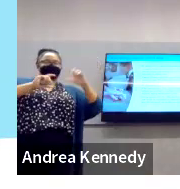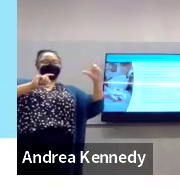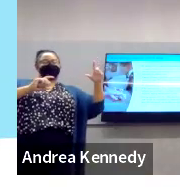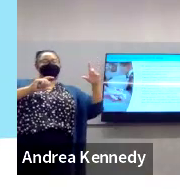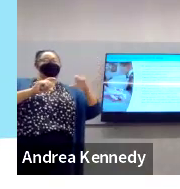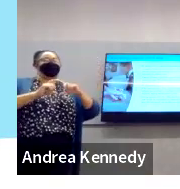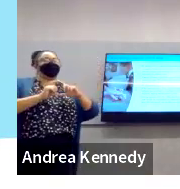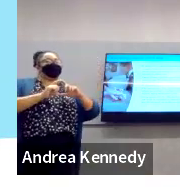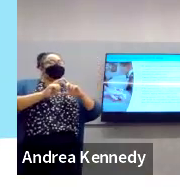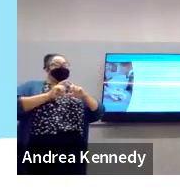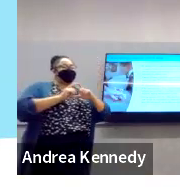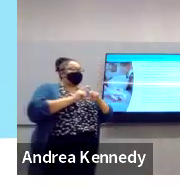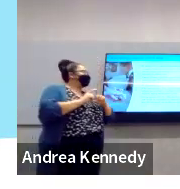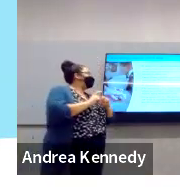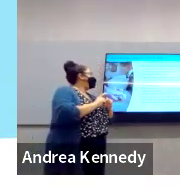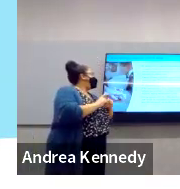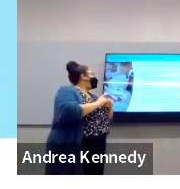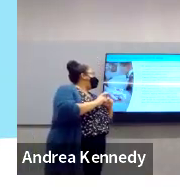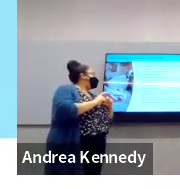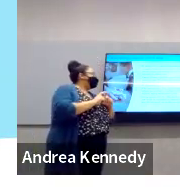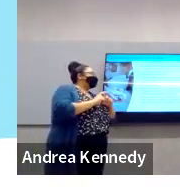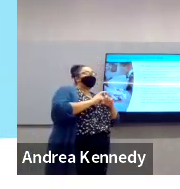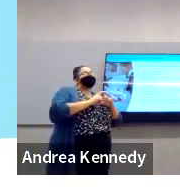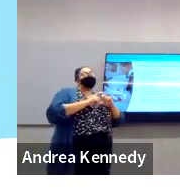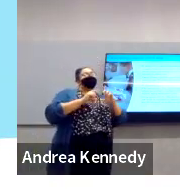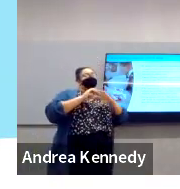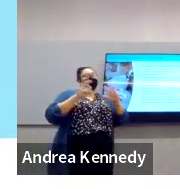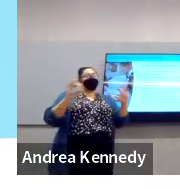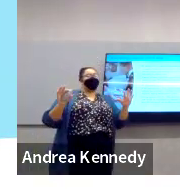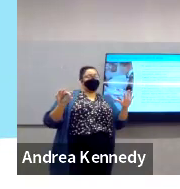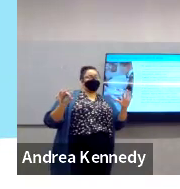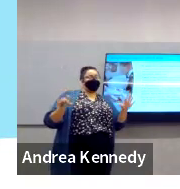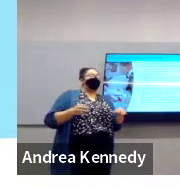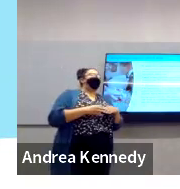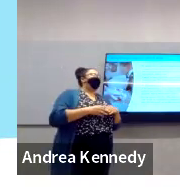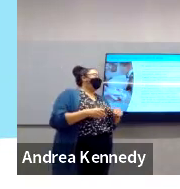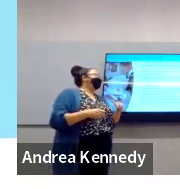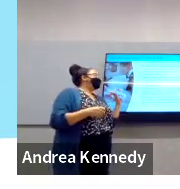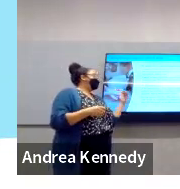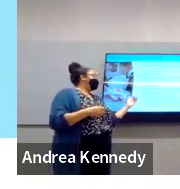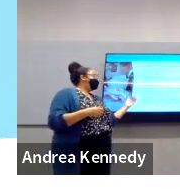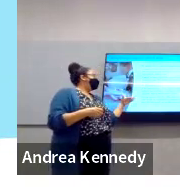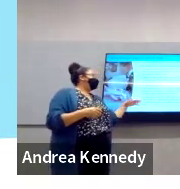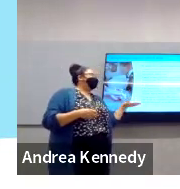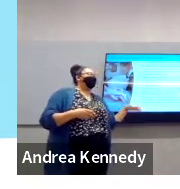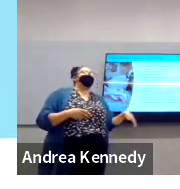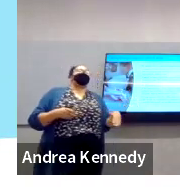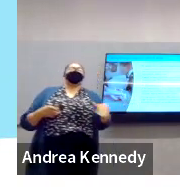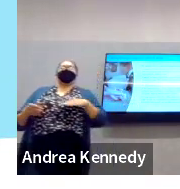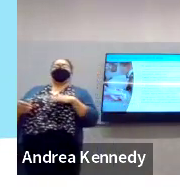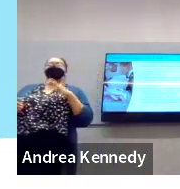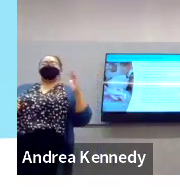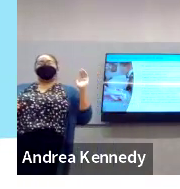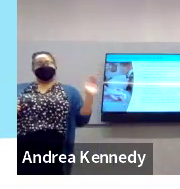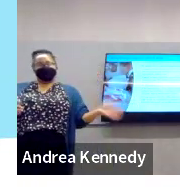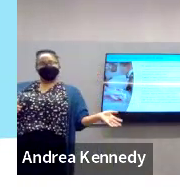adjustment from the utility adjustment is implemented, no more RUBS, right? Again, only those